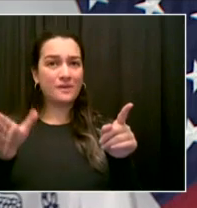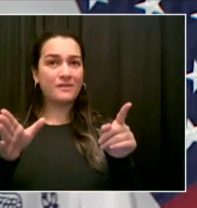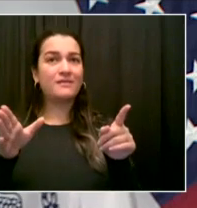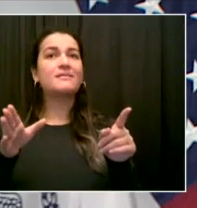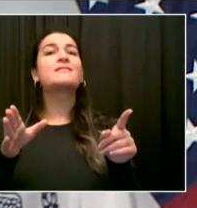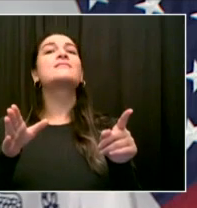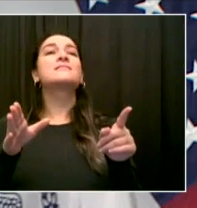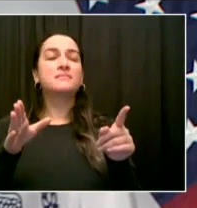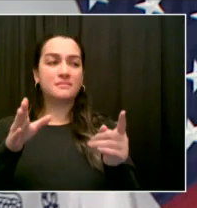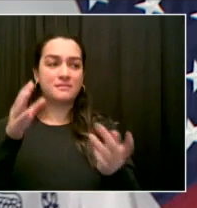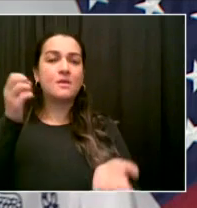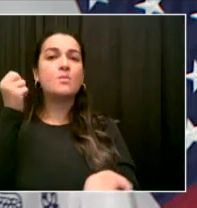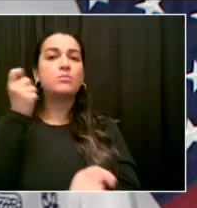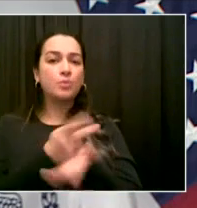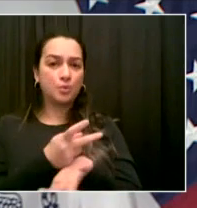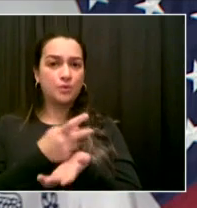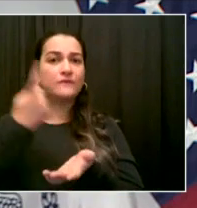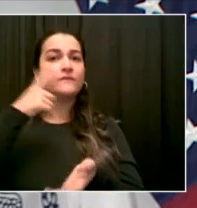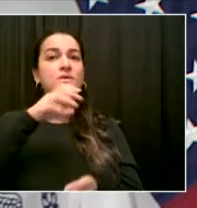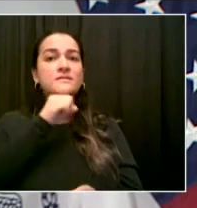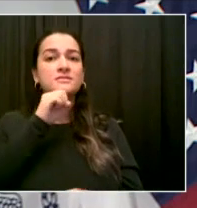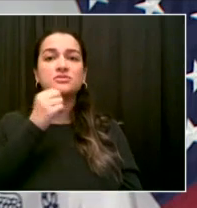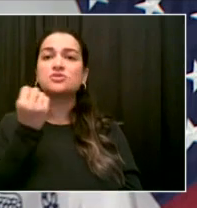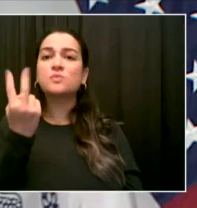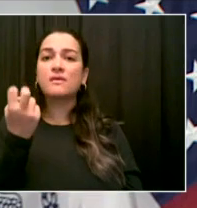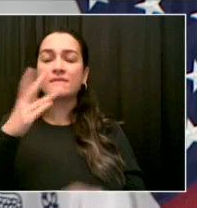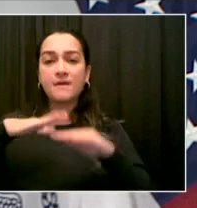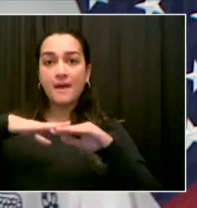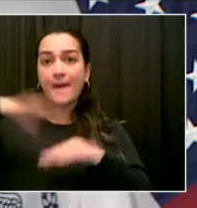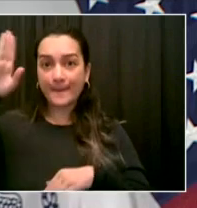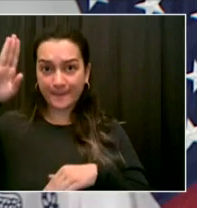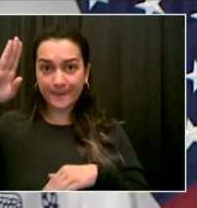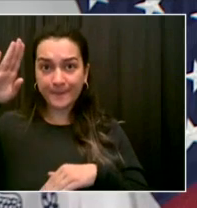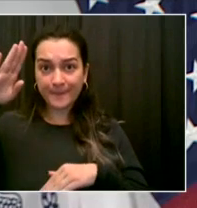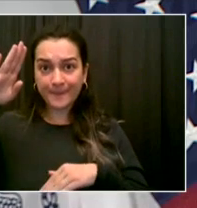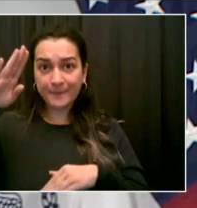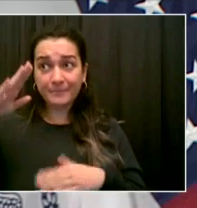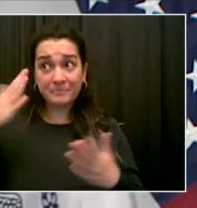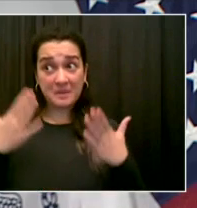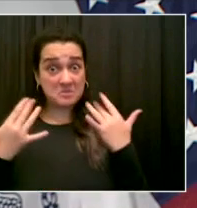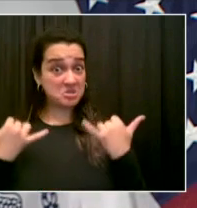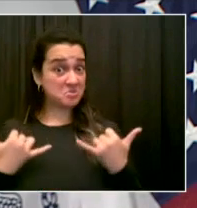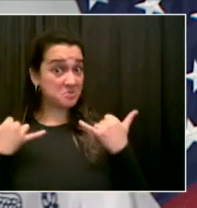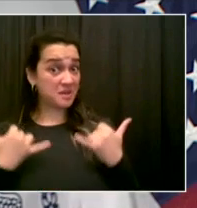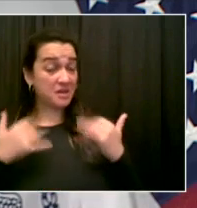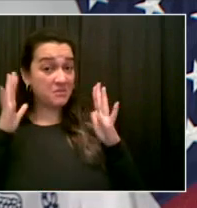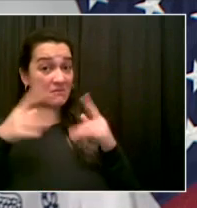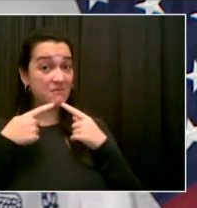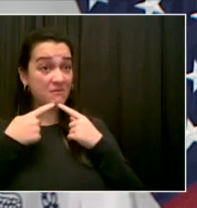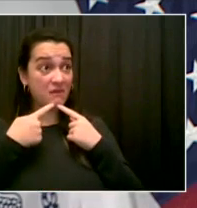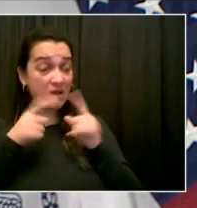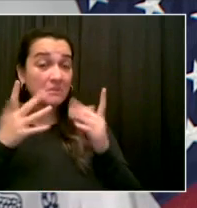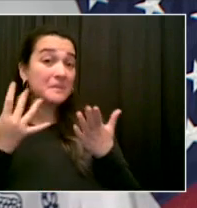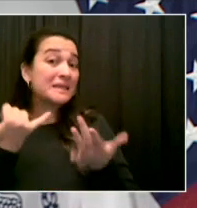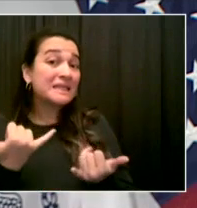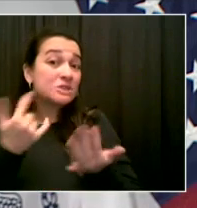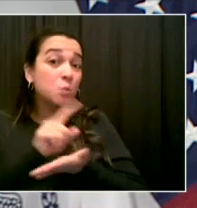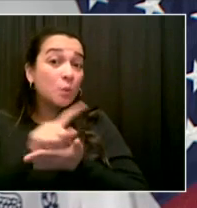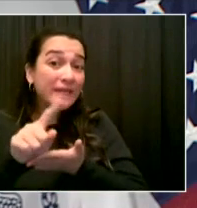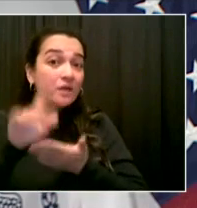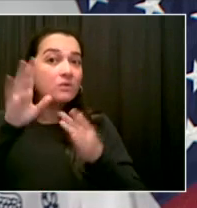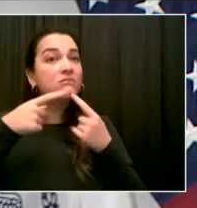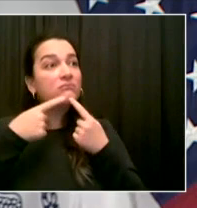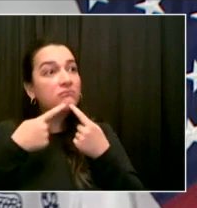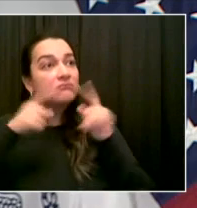they're saying at the latest before the week is over. What impact could that have on our city